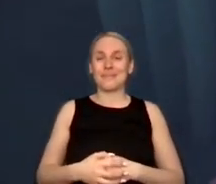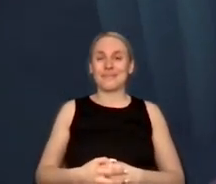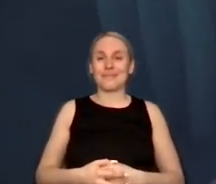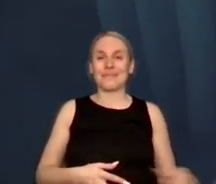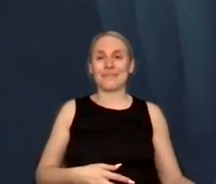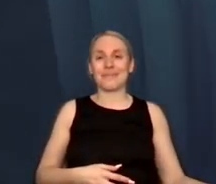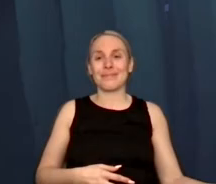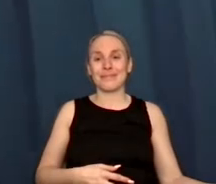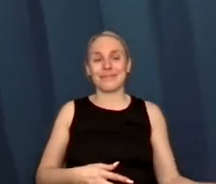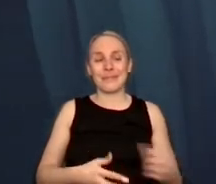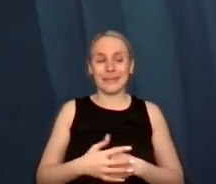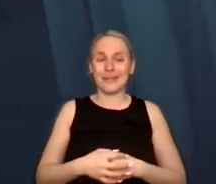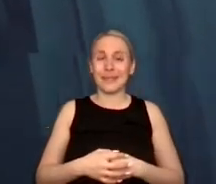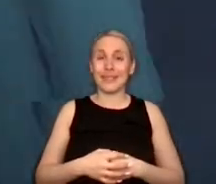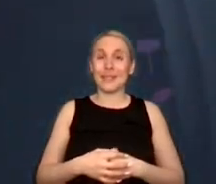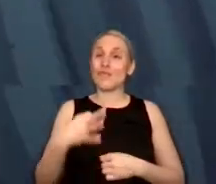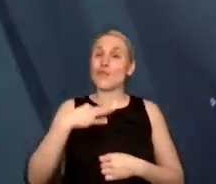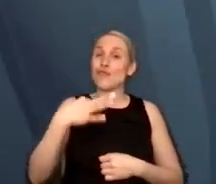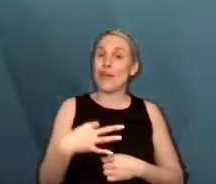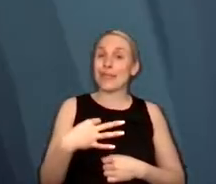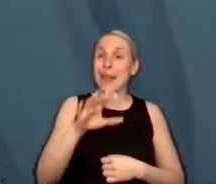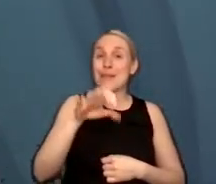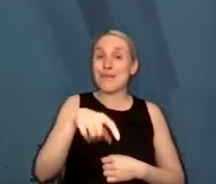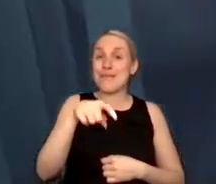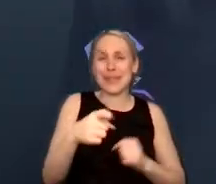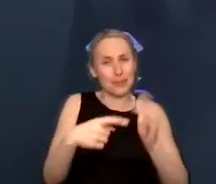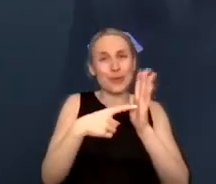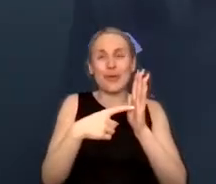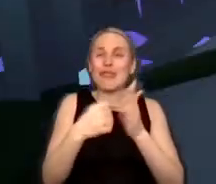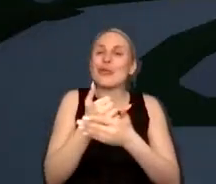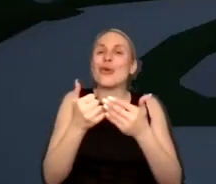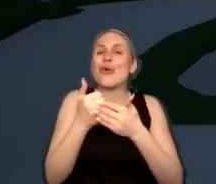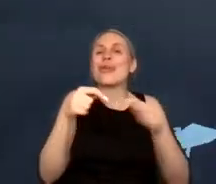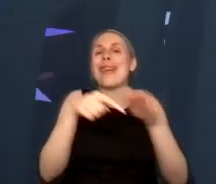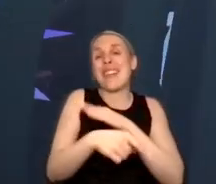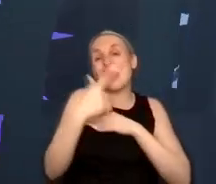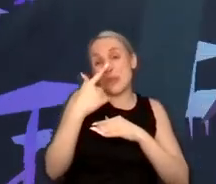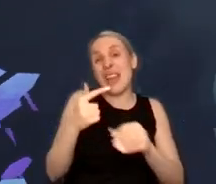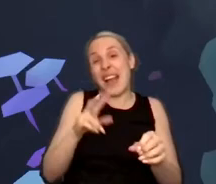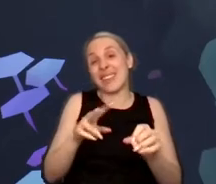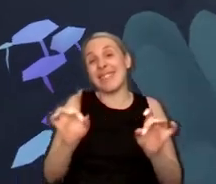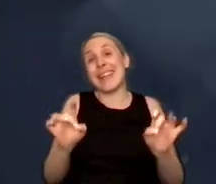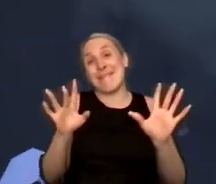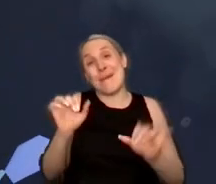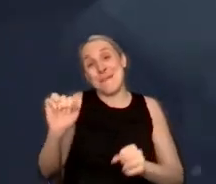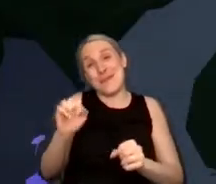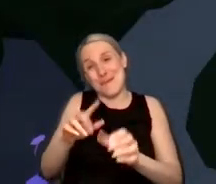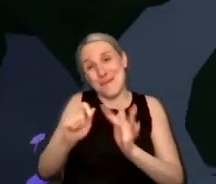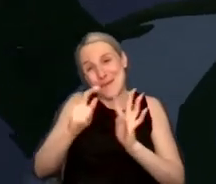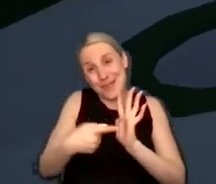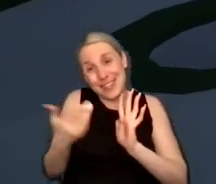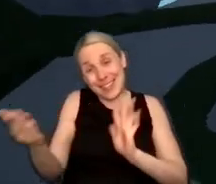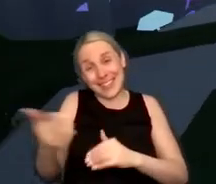that place. There's yeah. always, yeah. there's always. Yeah. There's always an exit. You can always give up on your projects if you want.